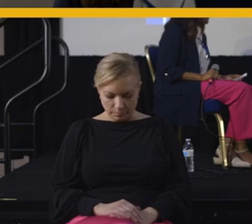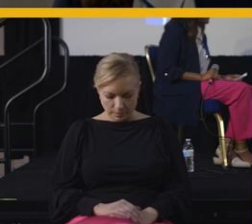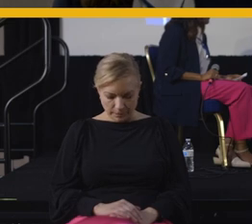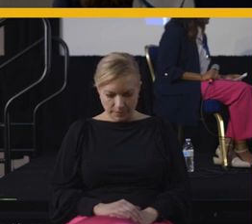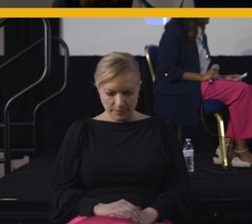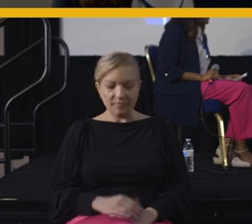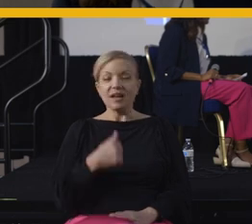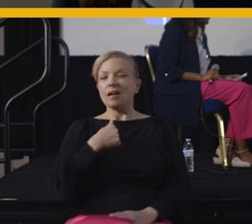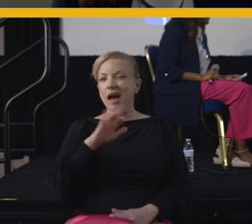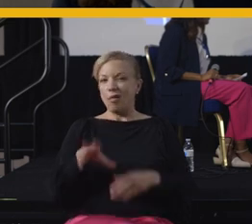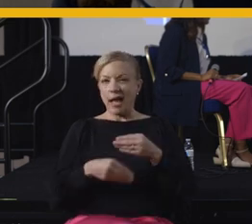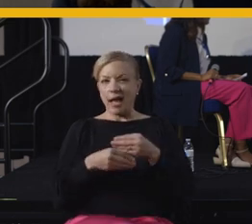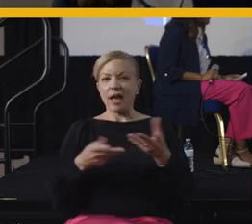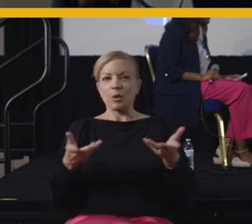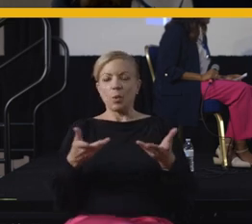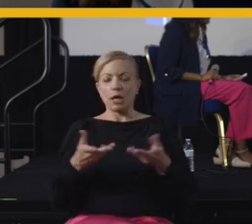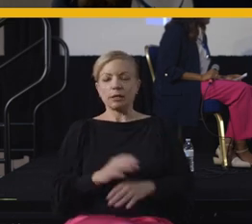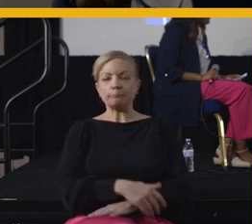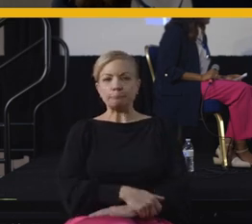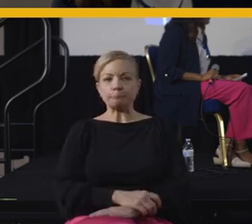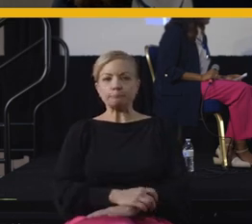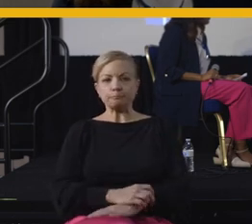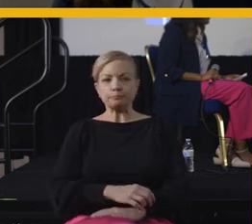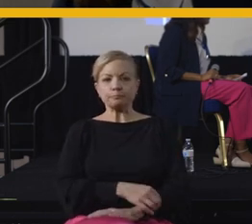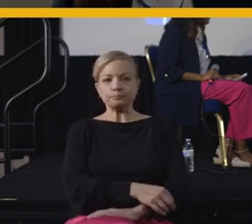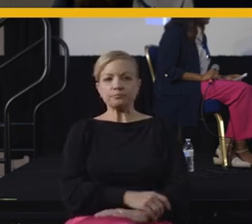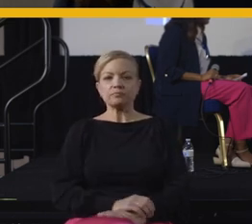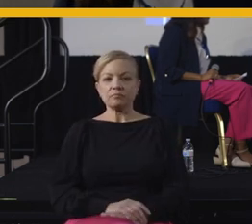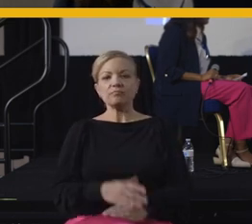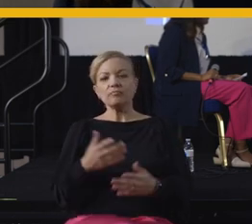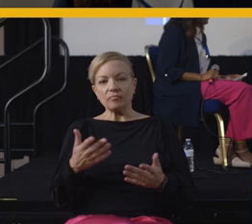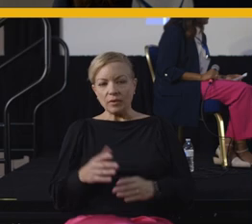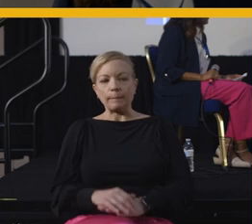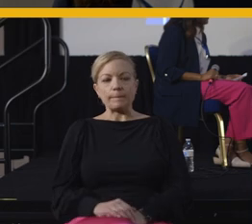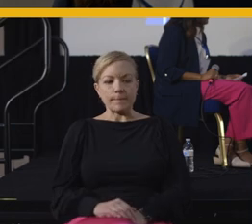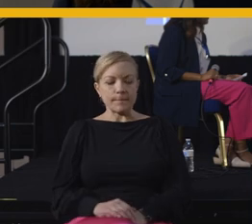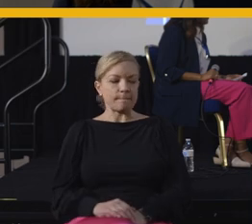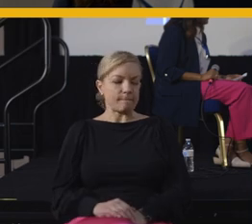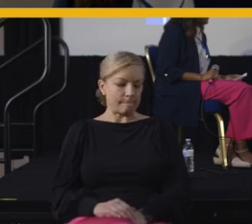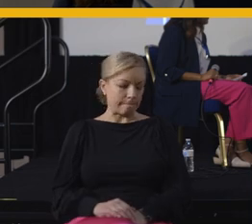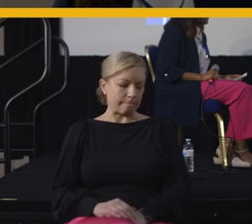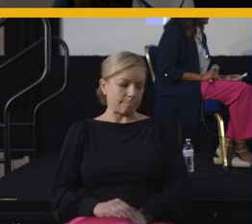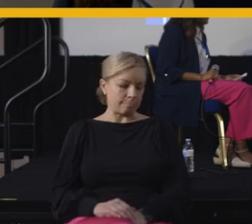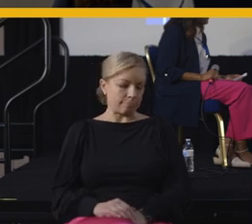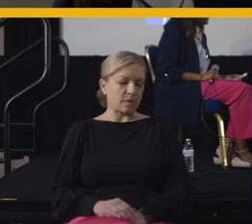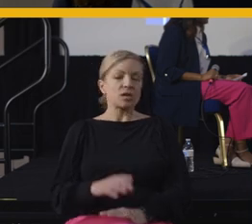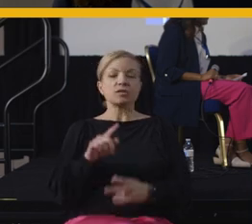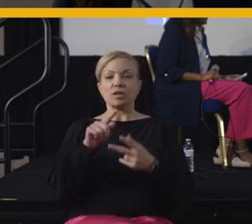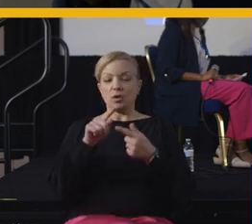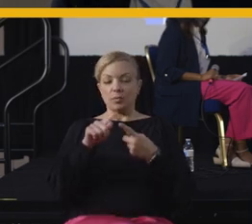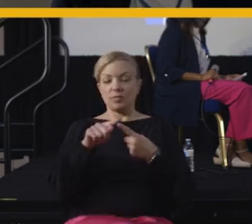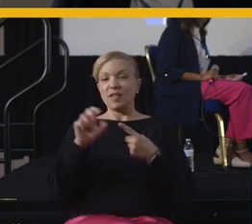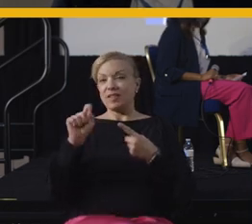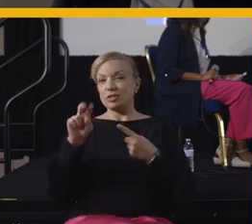What I should add to that is, in addition to PBS Digital Studios, in addition to the station sharing